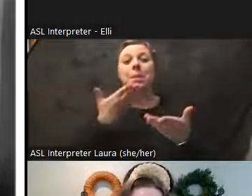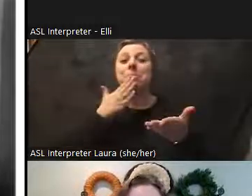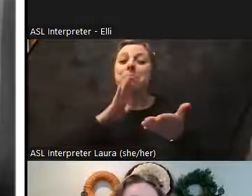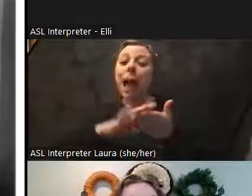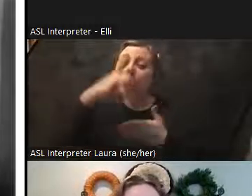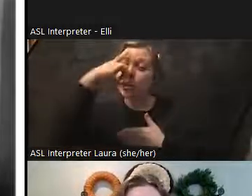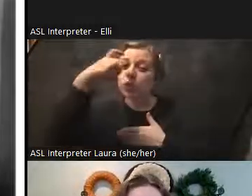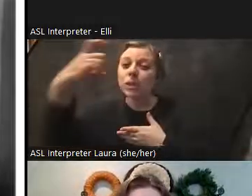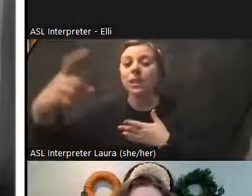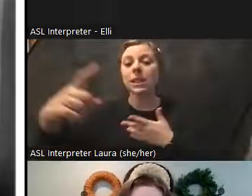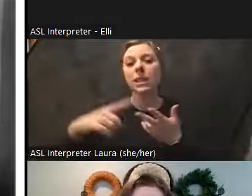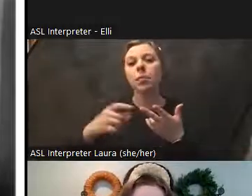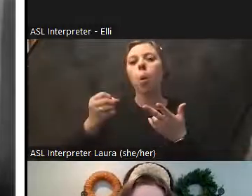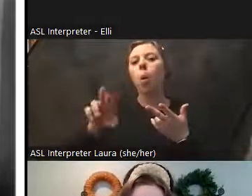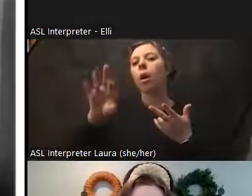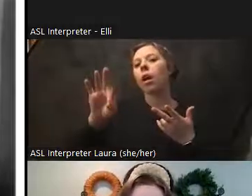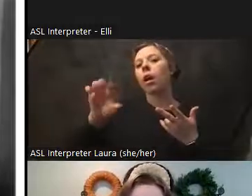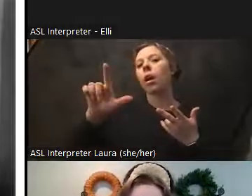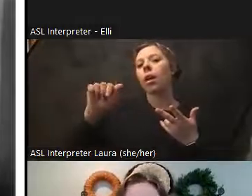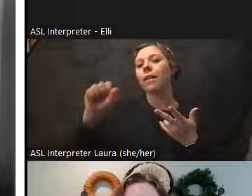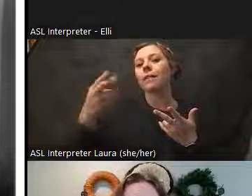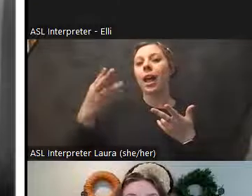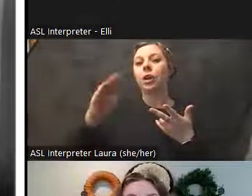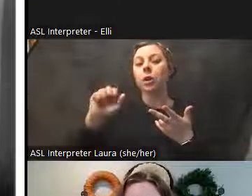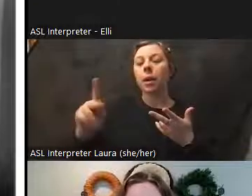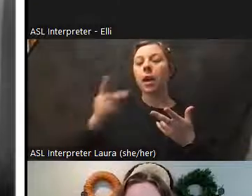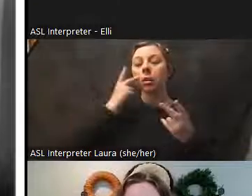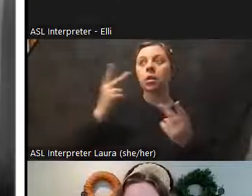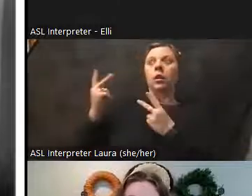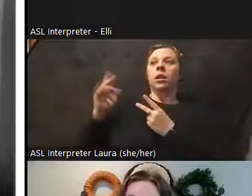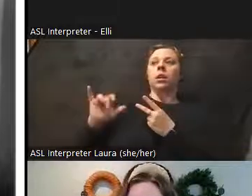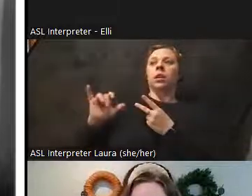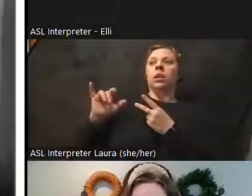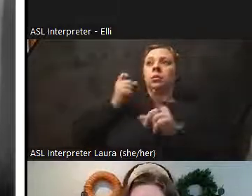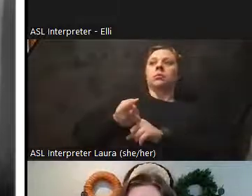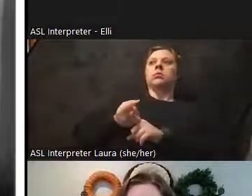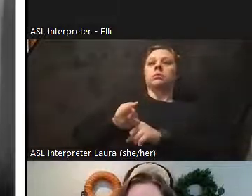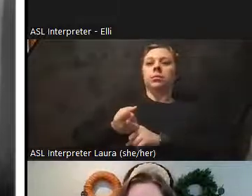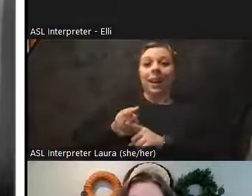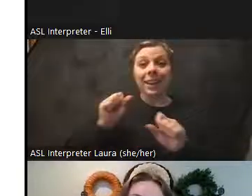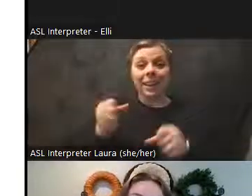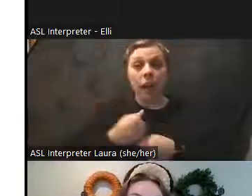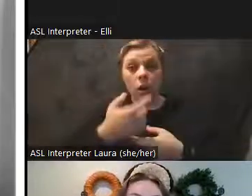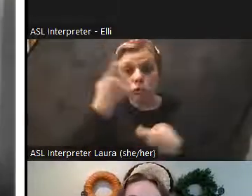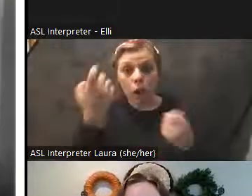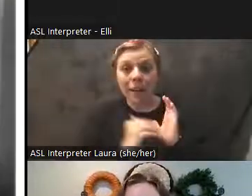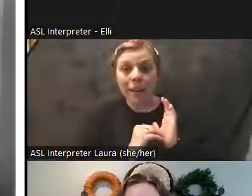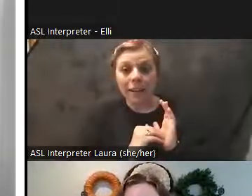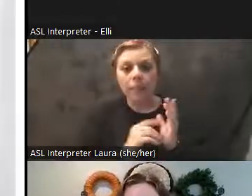flashbacks. A lot of folks also avoid trauma-related stimuli. So